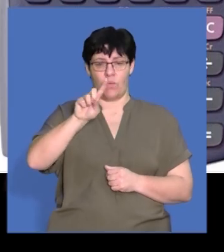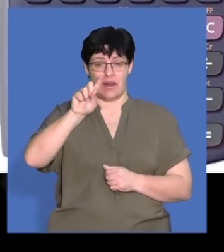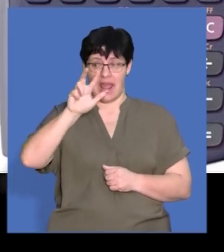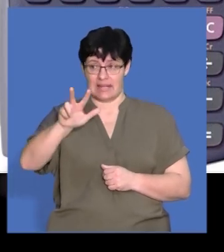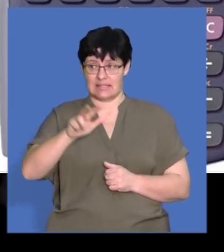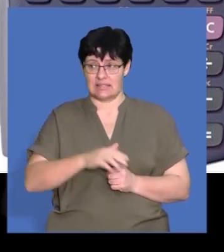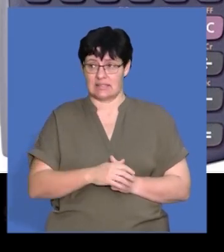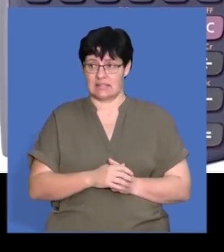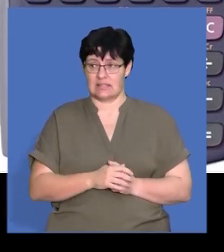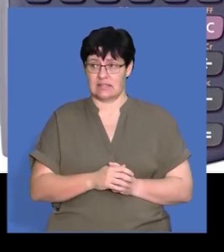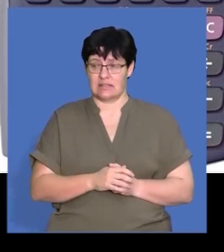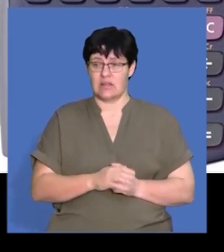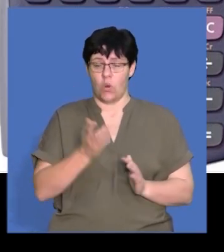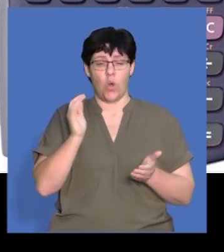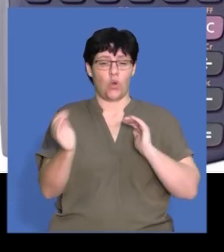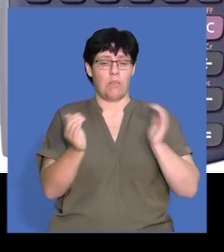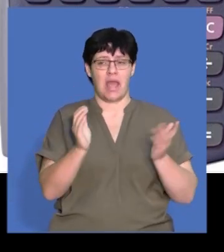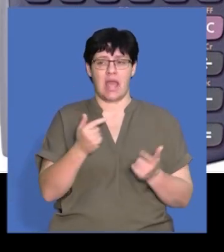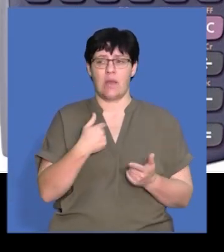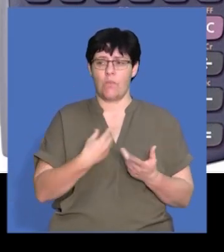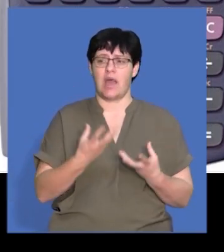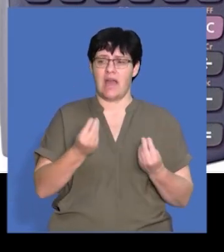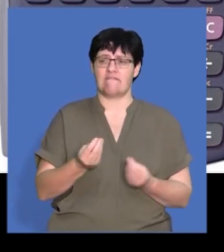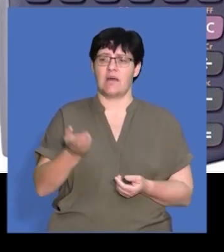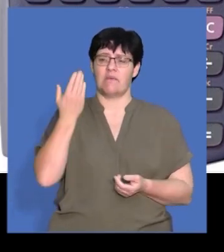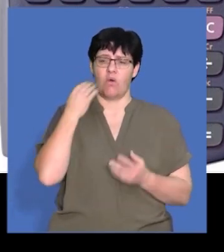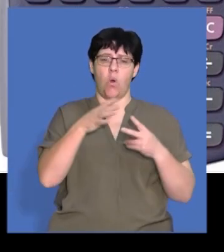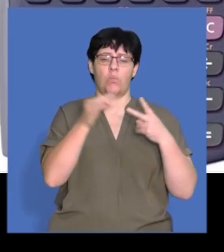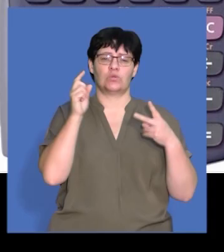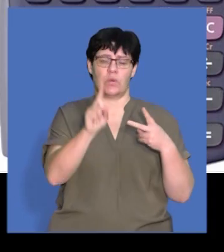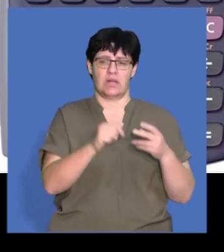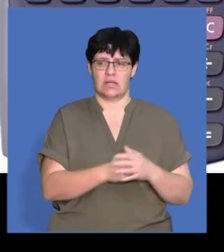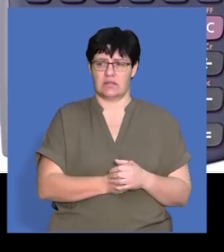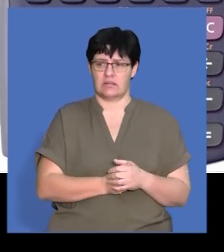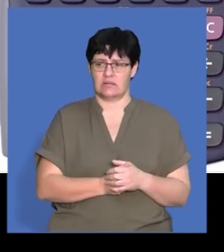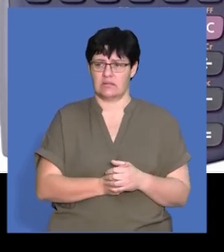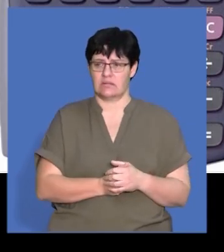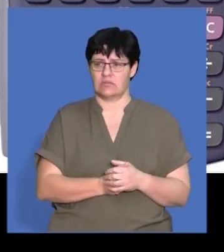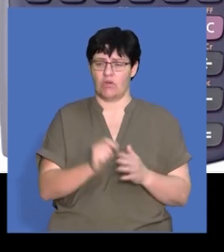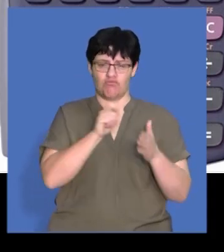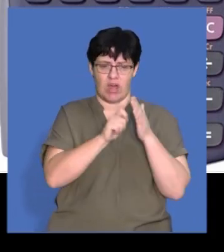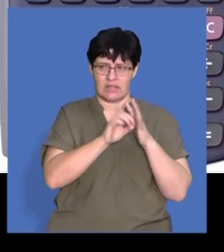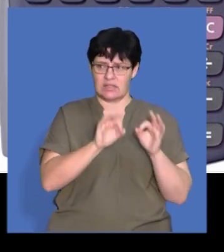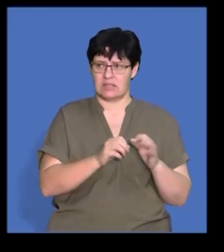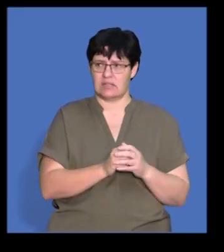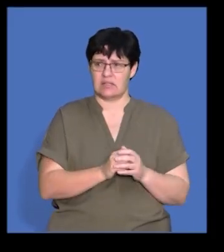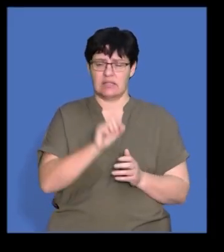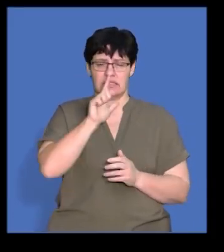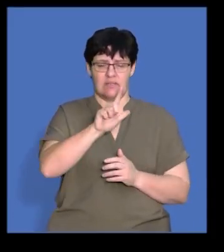72,918, and now we compare that to what we had for option 1. So I'm going to write this in. Interest